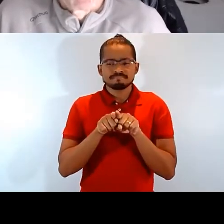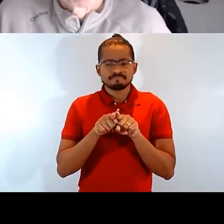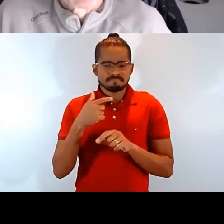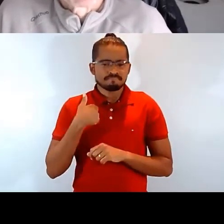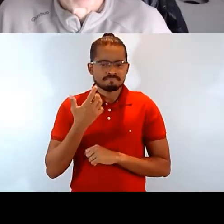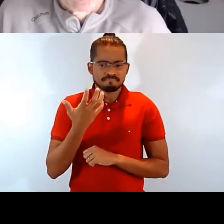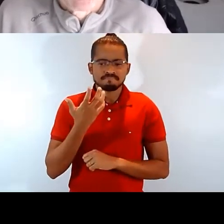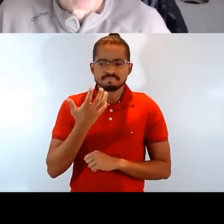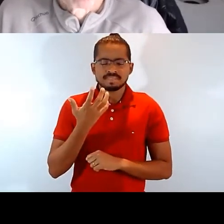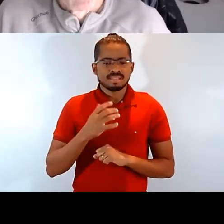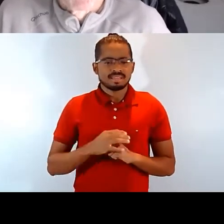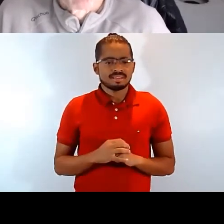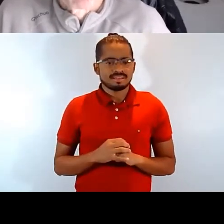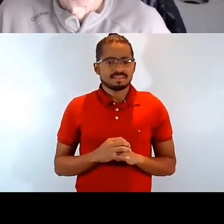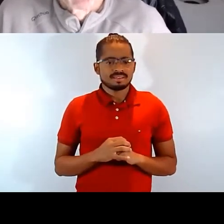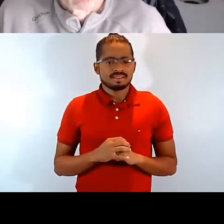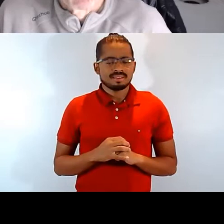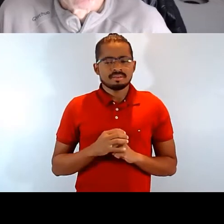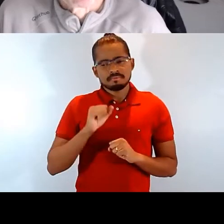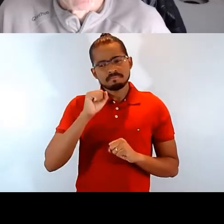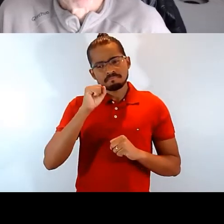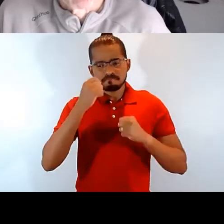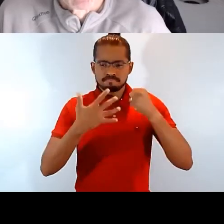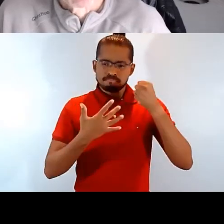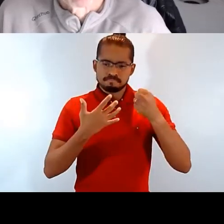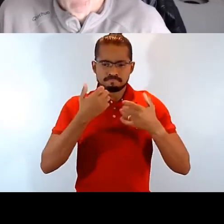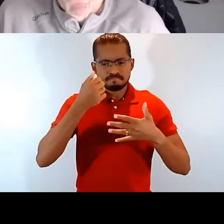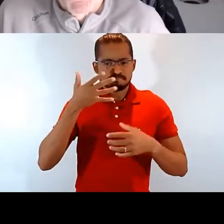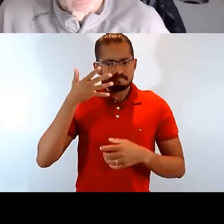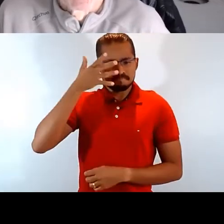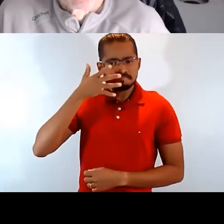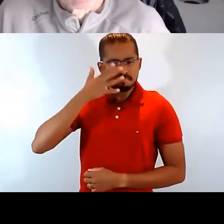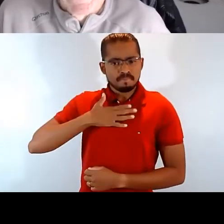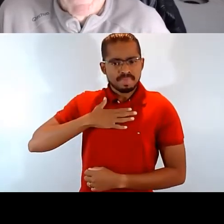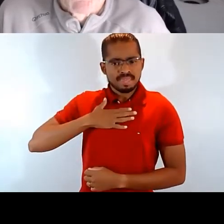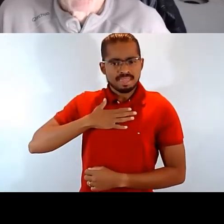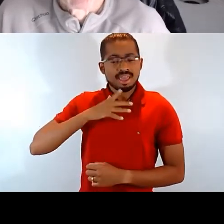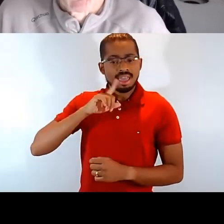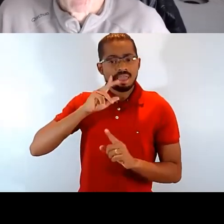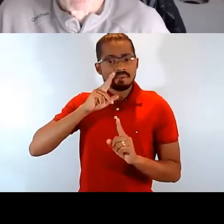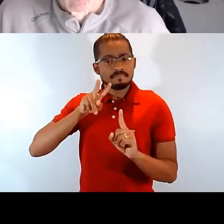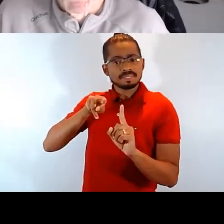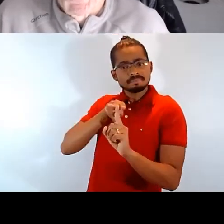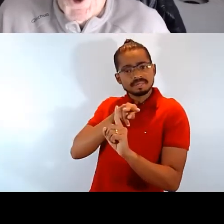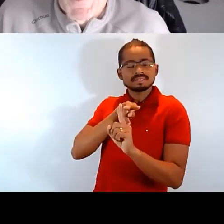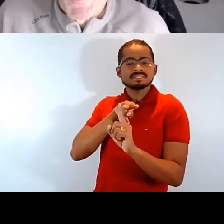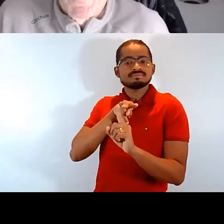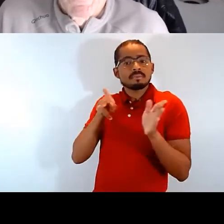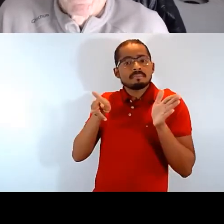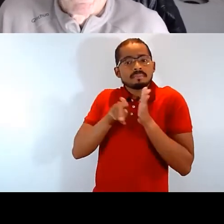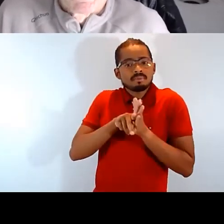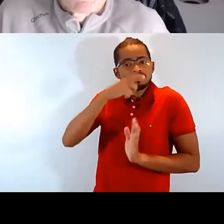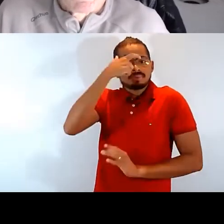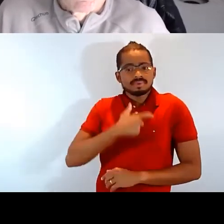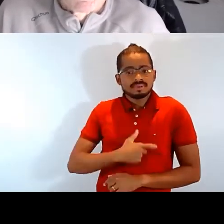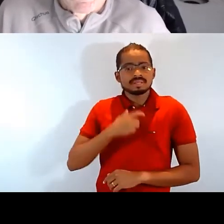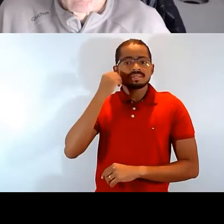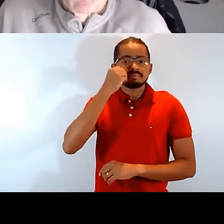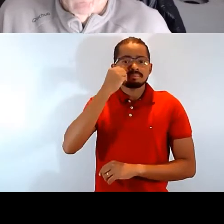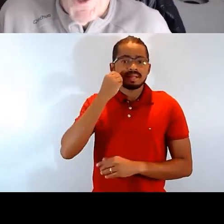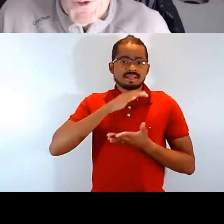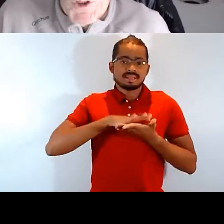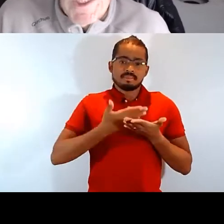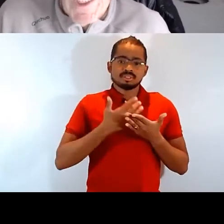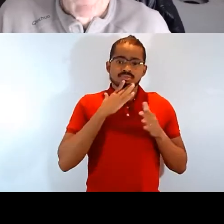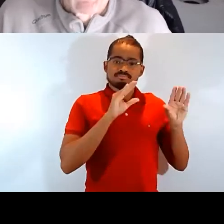I will be speaking from the viewpoint of a spoken language conference interpreter. I